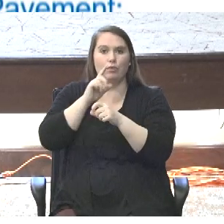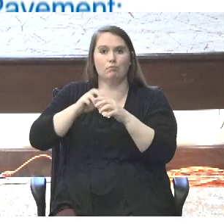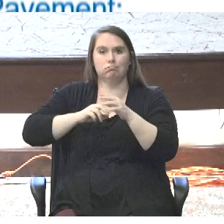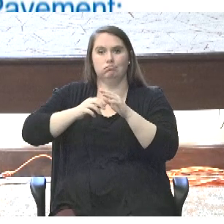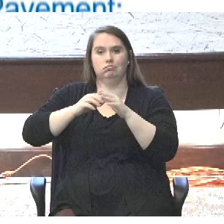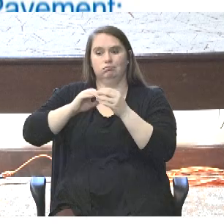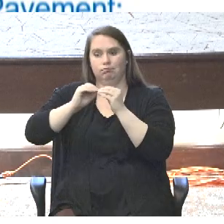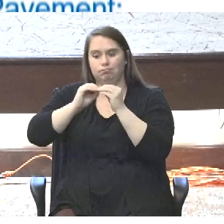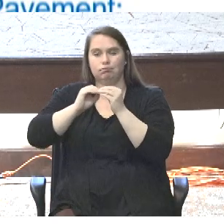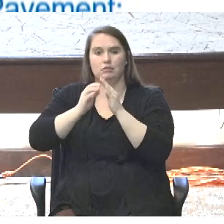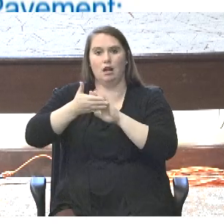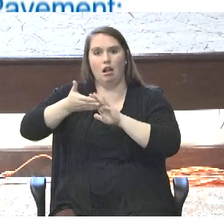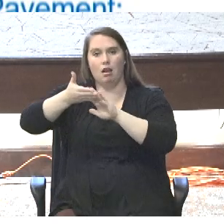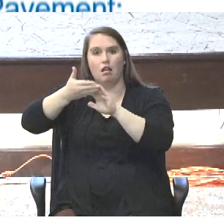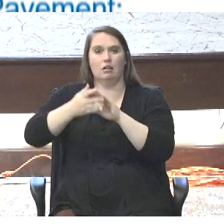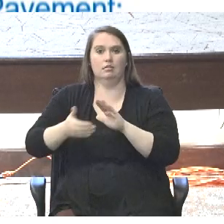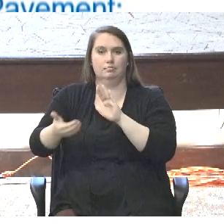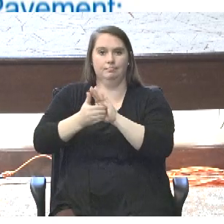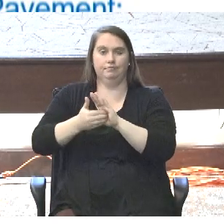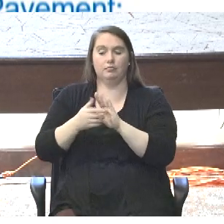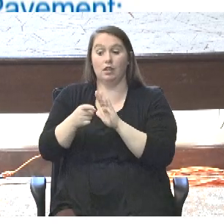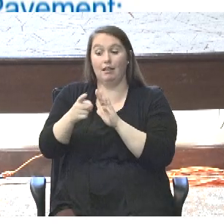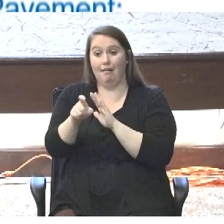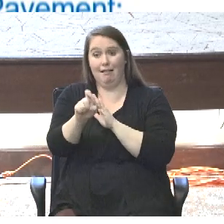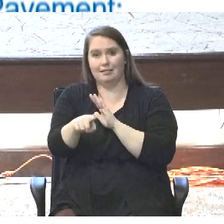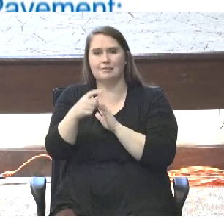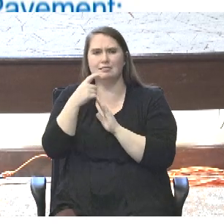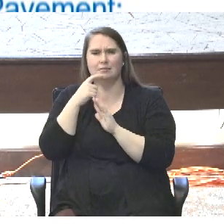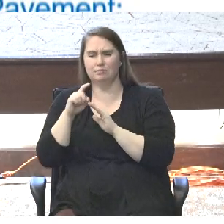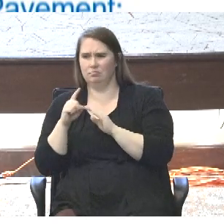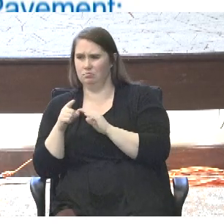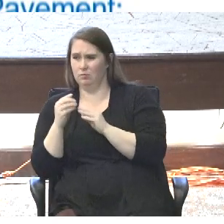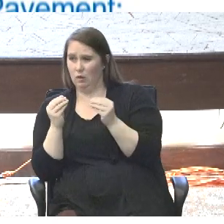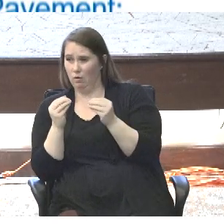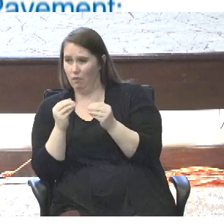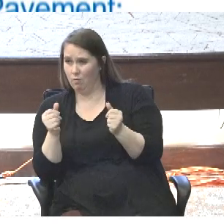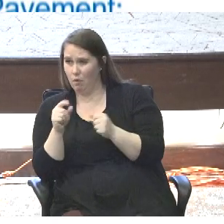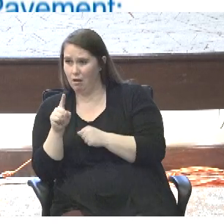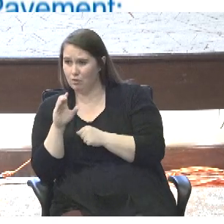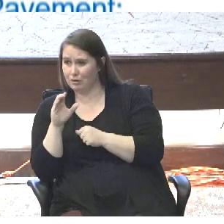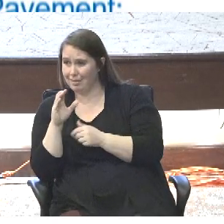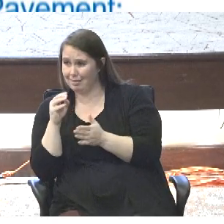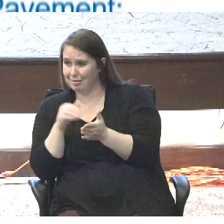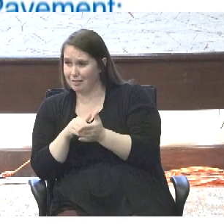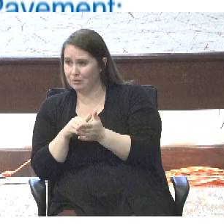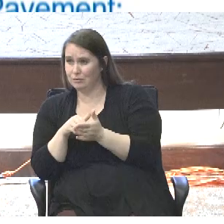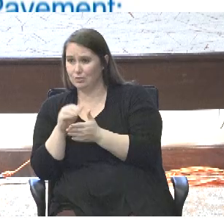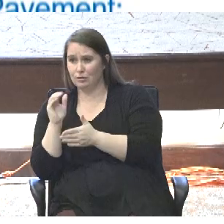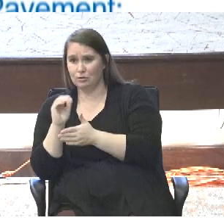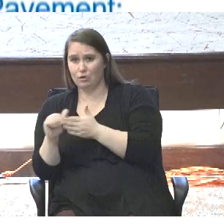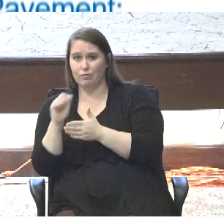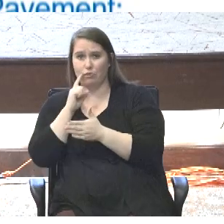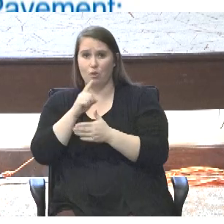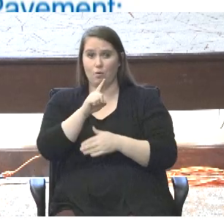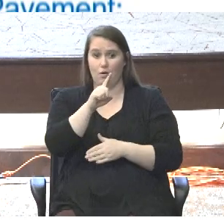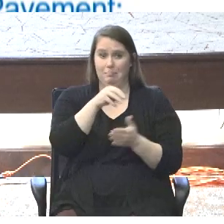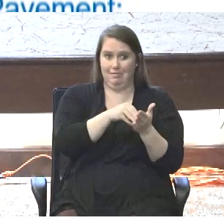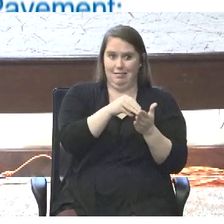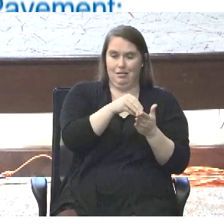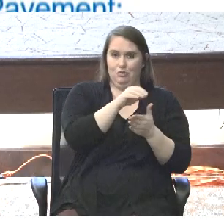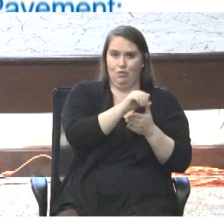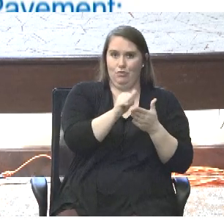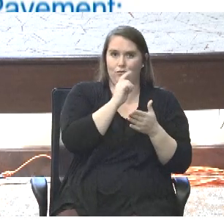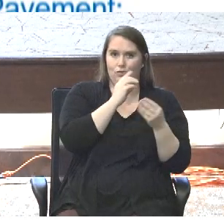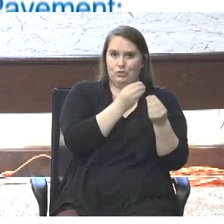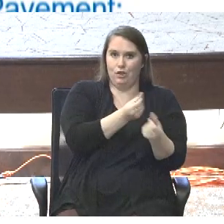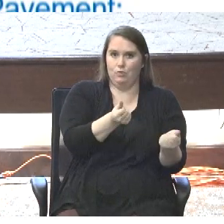reconstruction. Their issue was, they asked the question, are we solving a $100,000 problem at the cost of $1 million solution? That was what